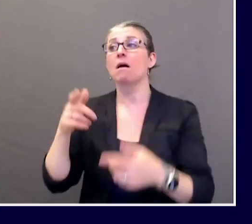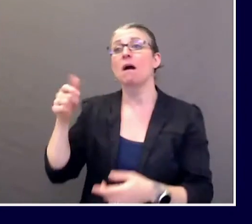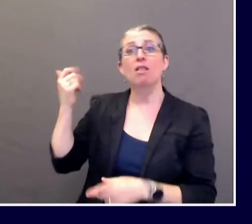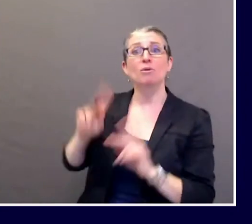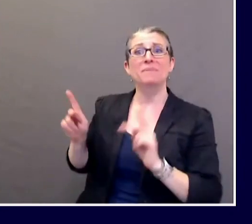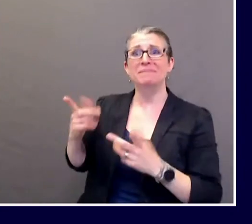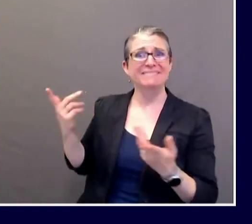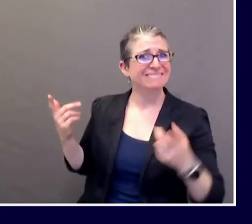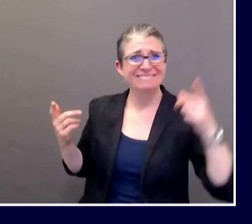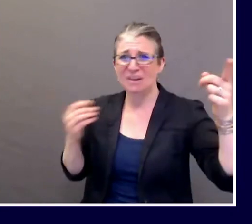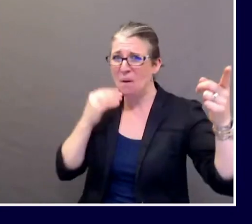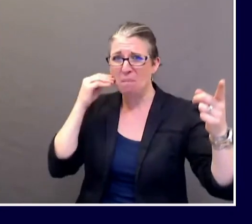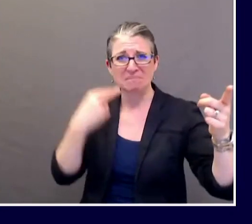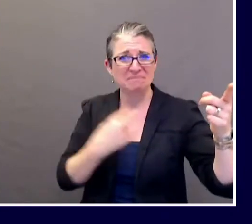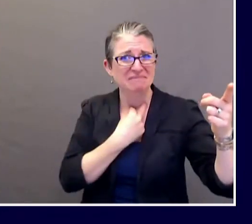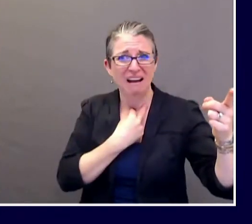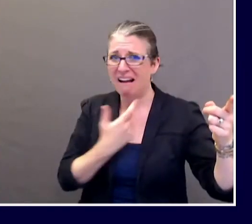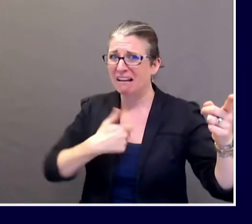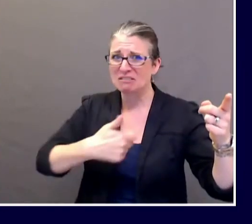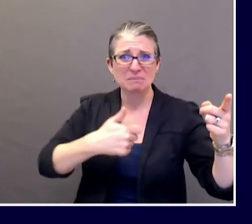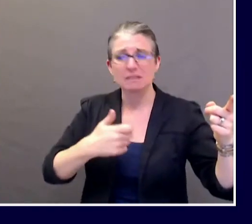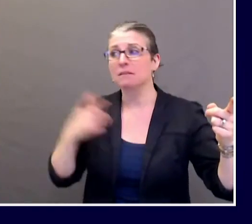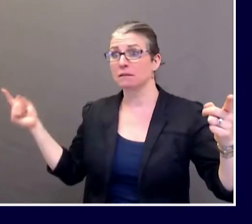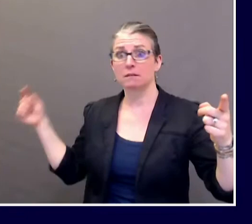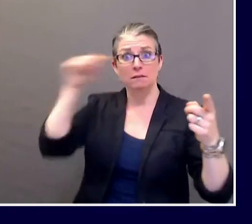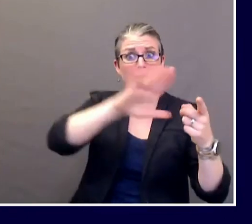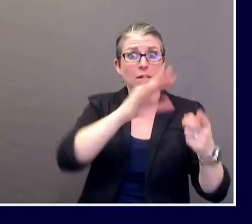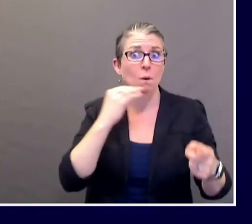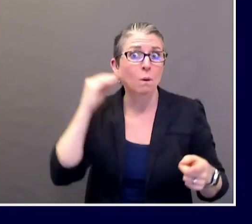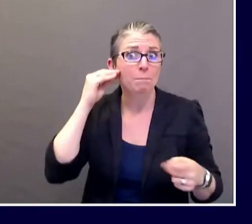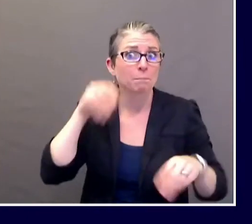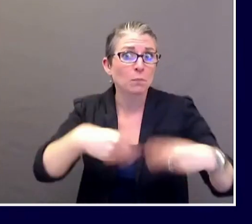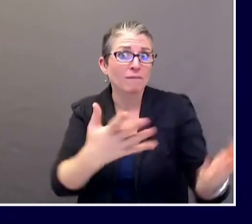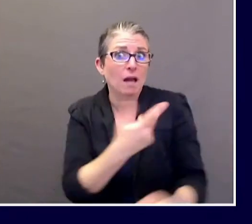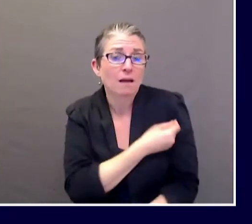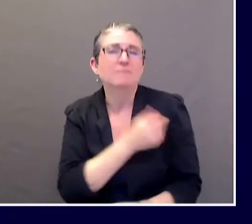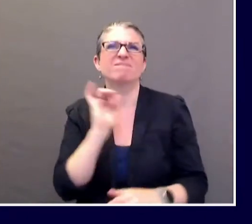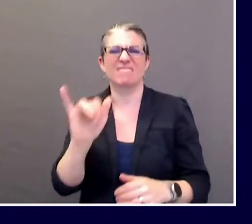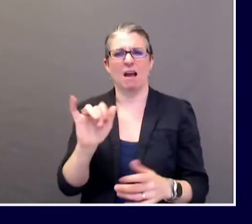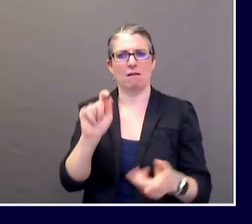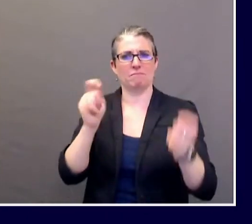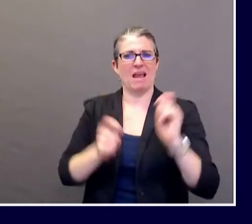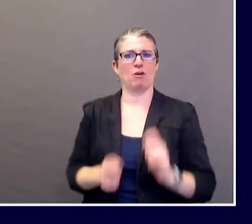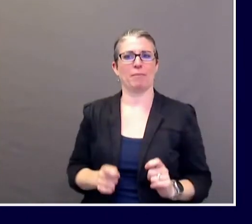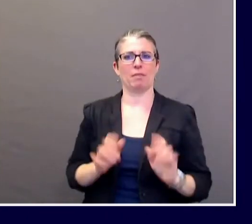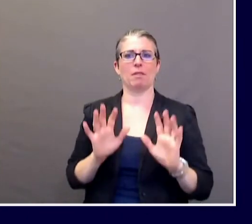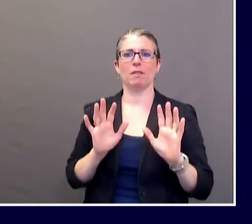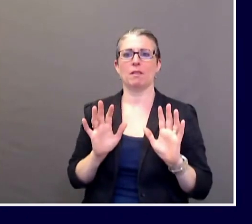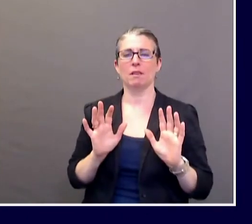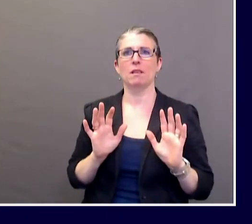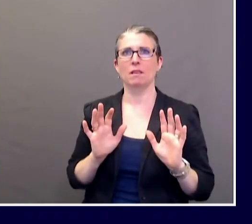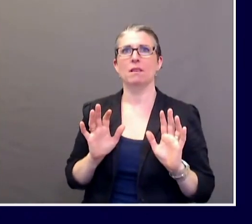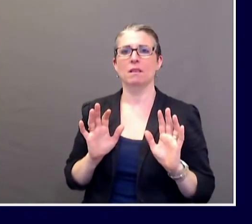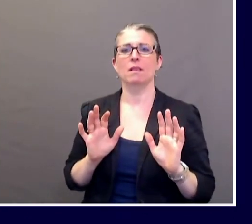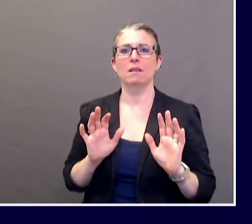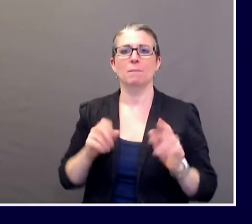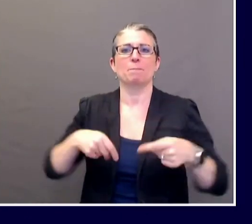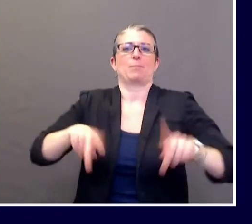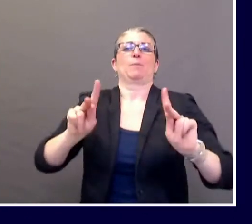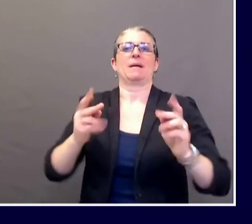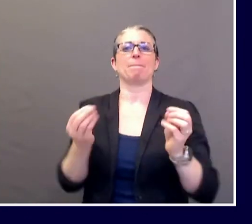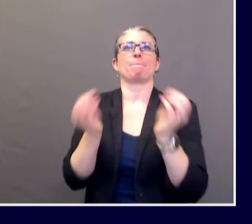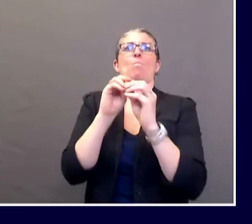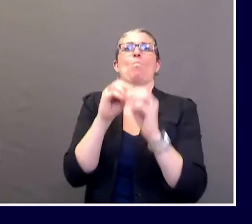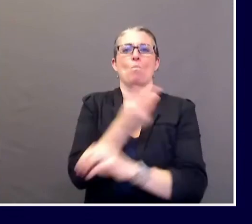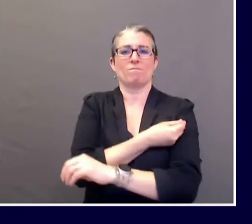that's out there in other states, we're going to try to change our system rather than just say, well, I guess demand is softening, nothing we can do about it.